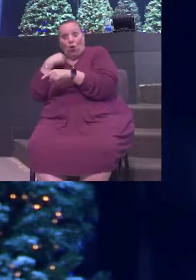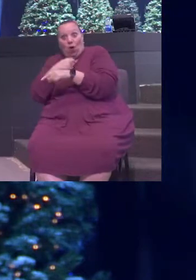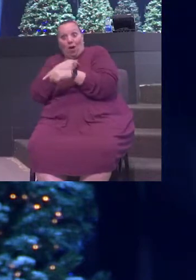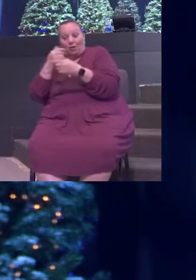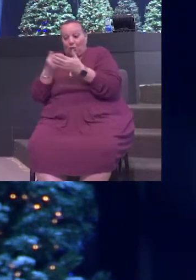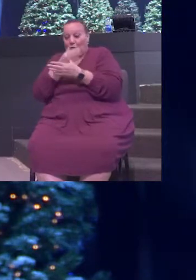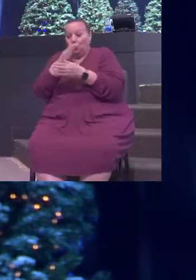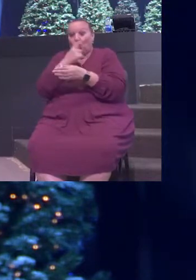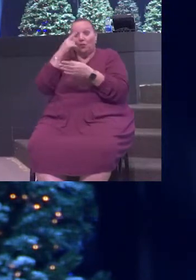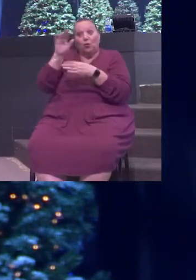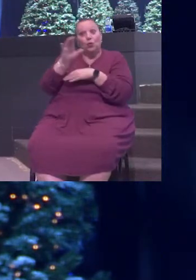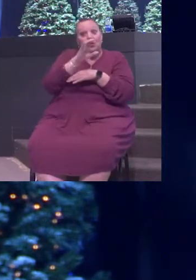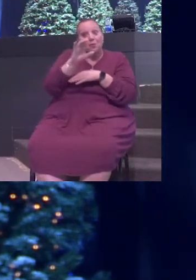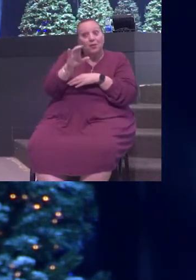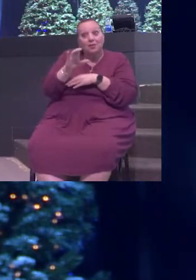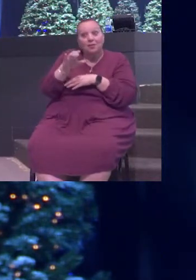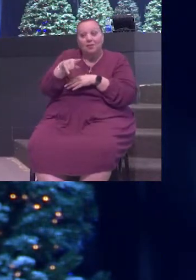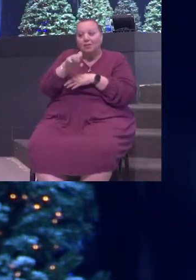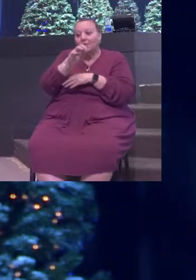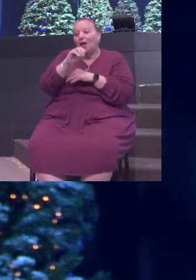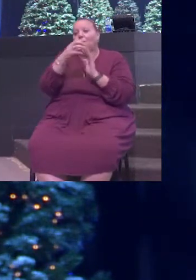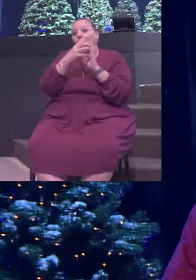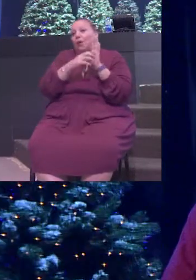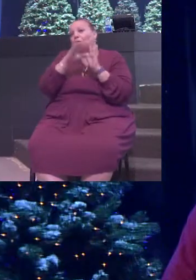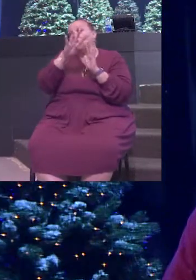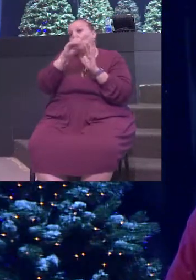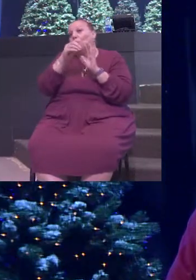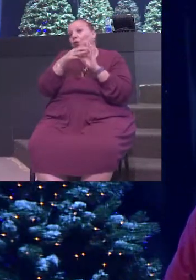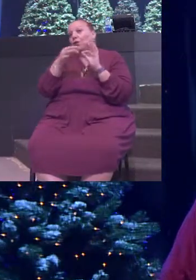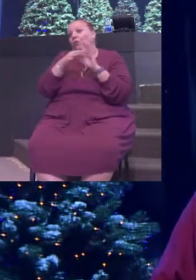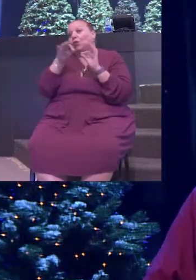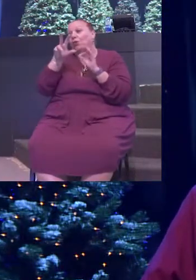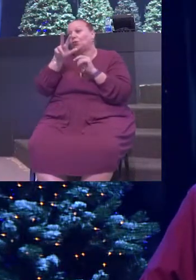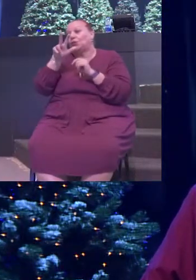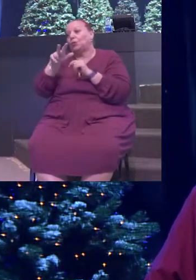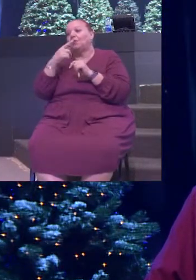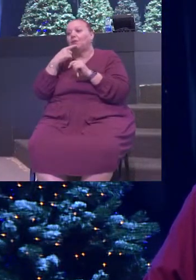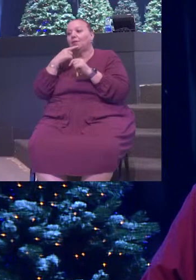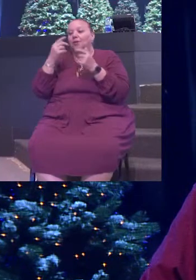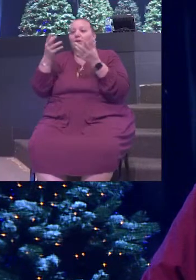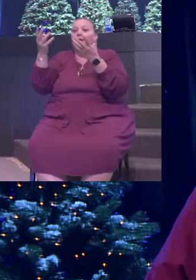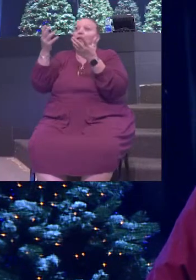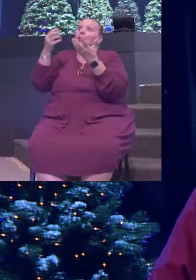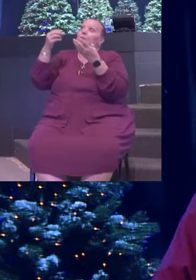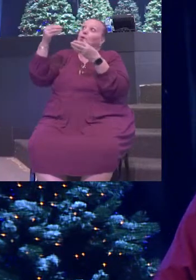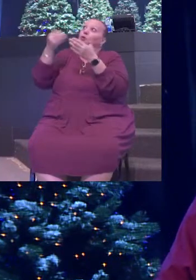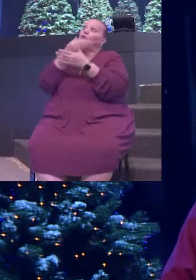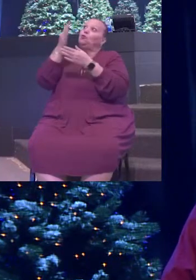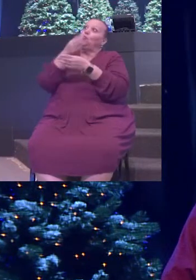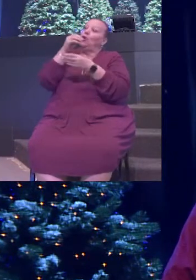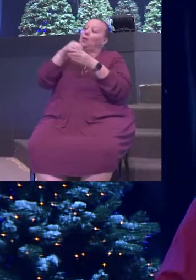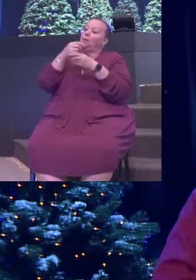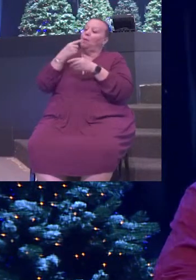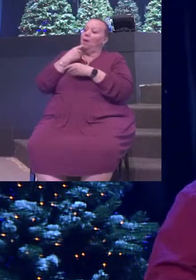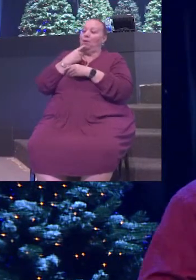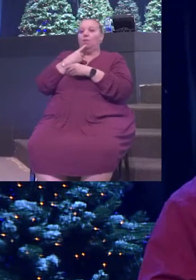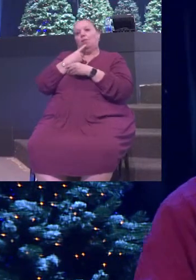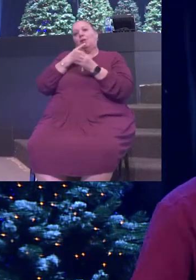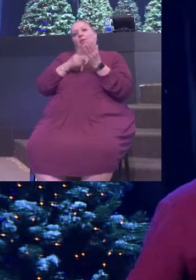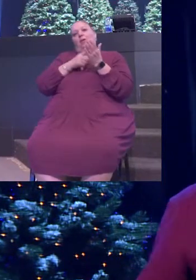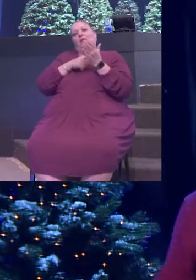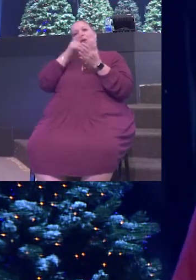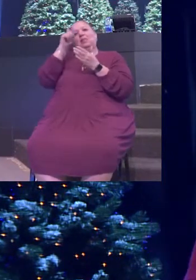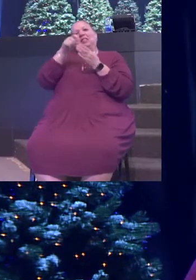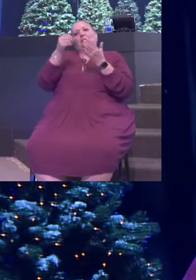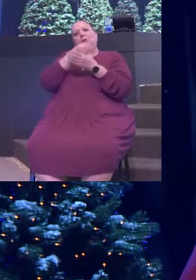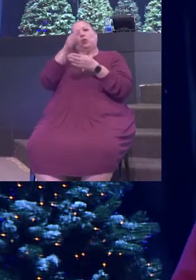new songs for Christmas. Psalm chapter 40, verse 3 says, He put a new song in my mouth. Sometimes it needs